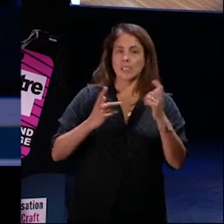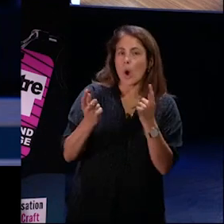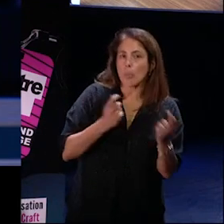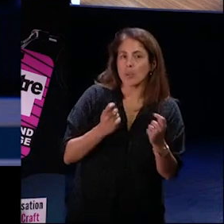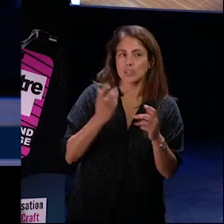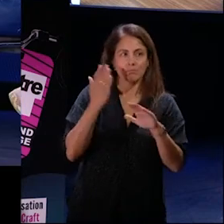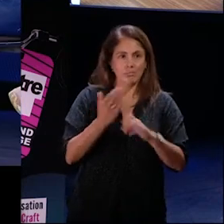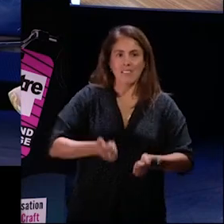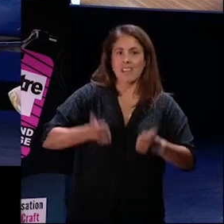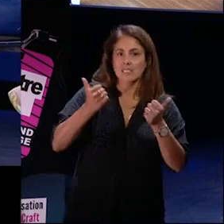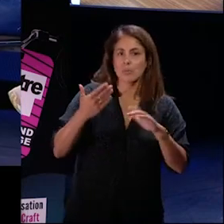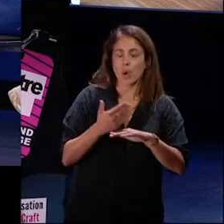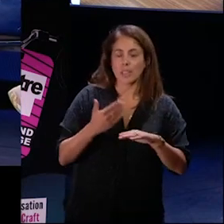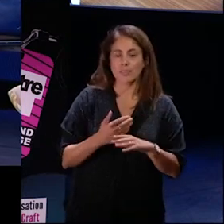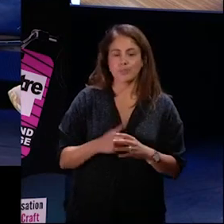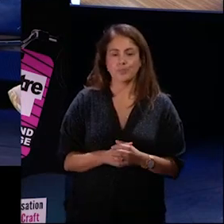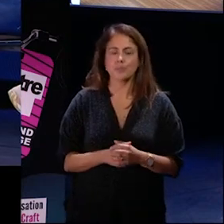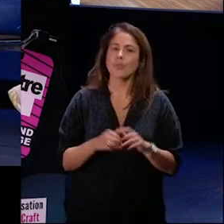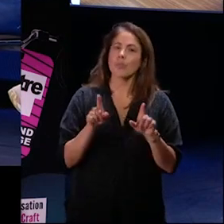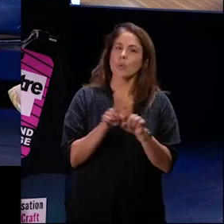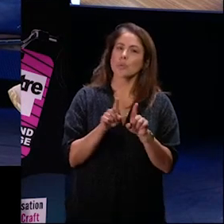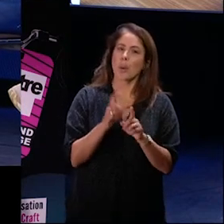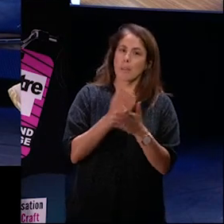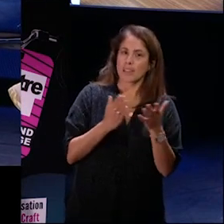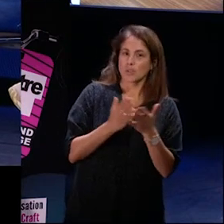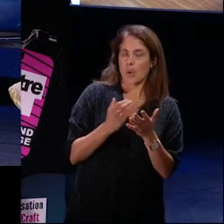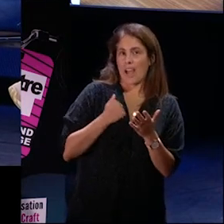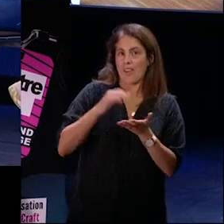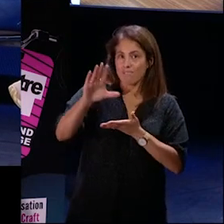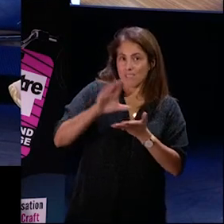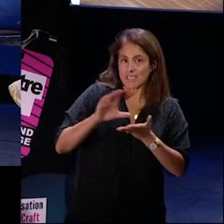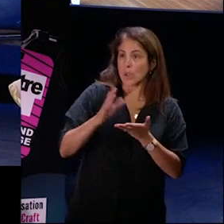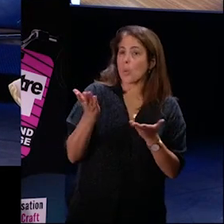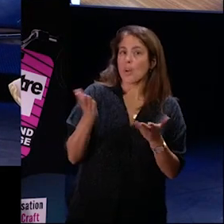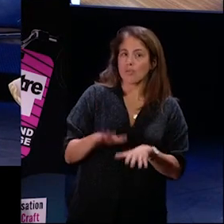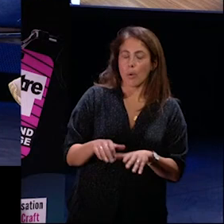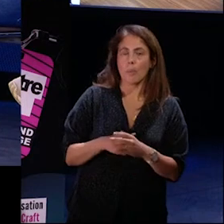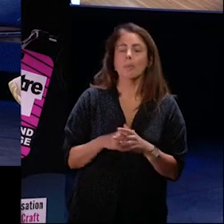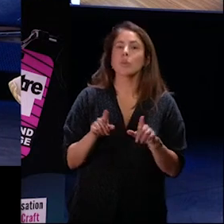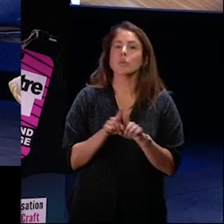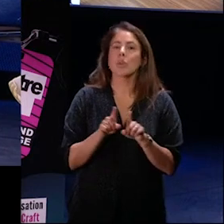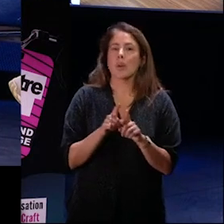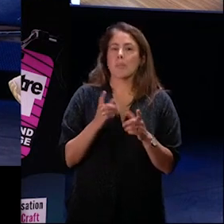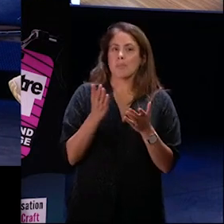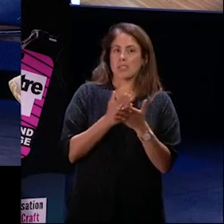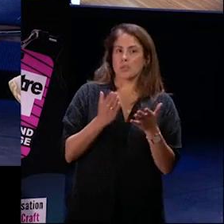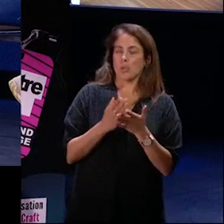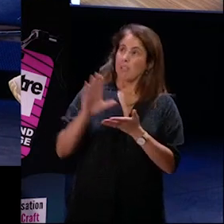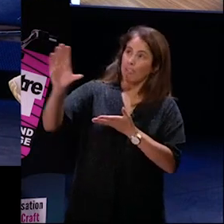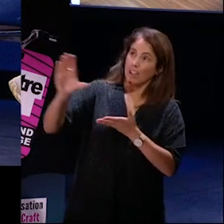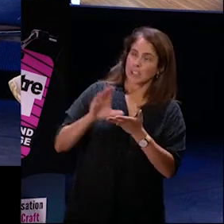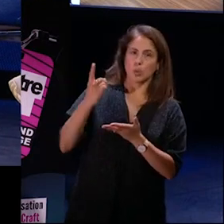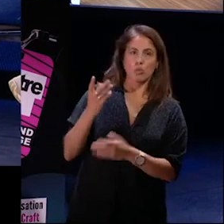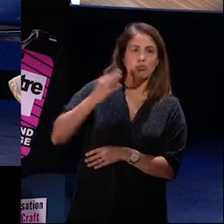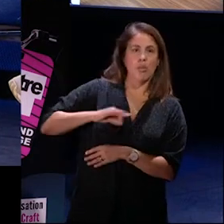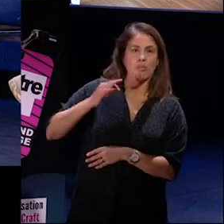as possible. We are also ensuring we look into where our funding and investments come from and to make sure we aren't funded by anyone who profits